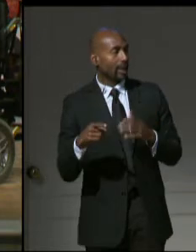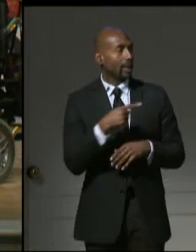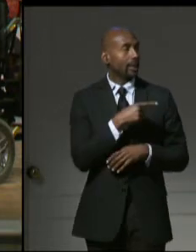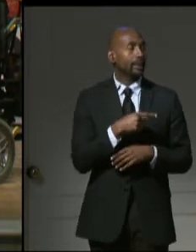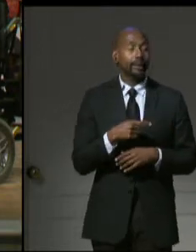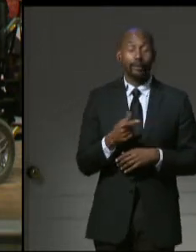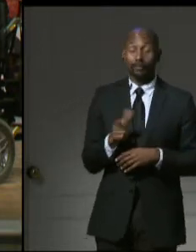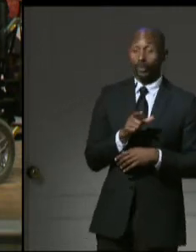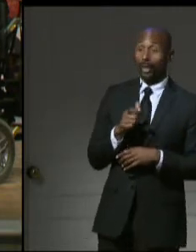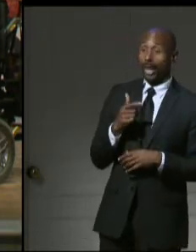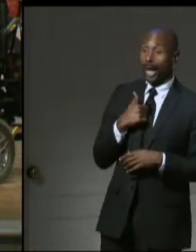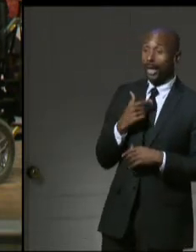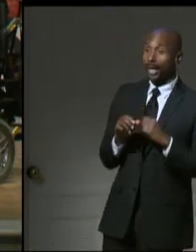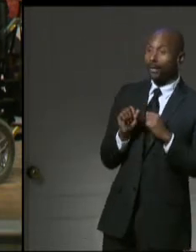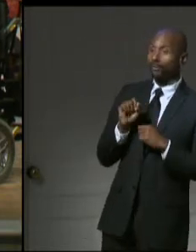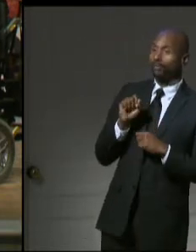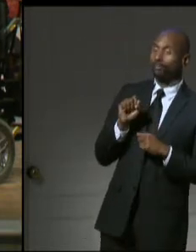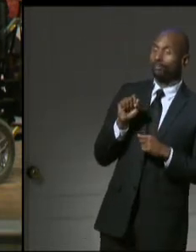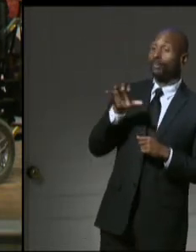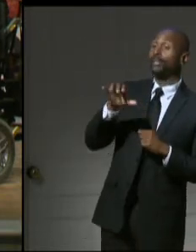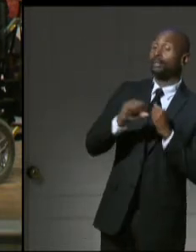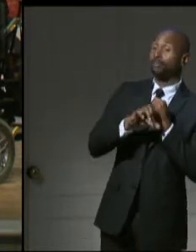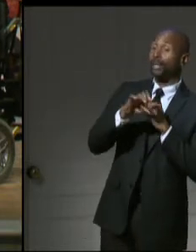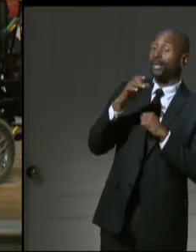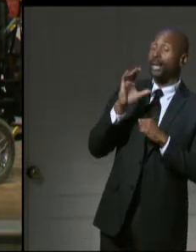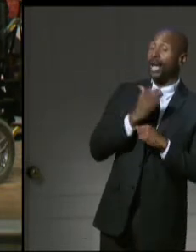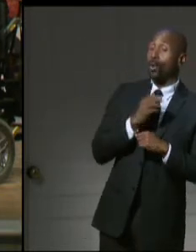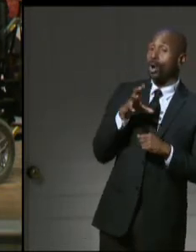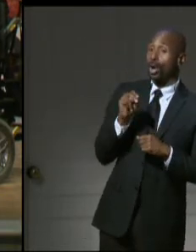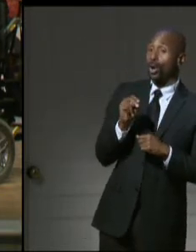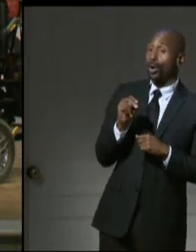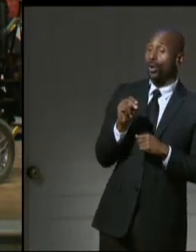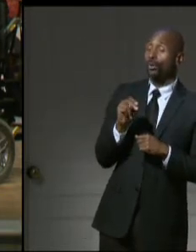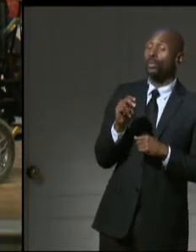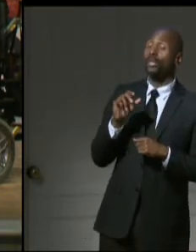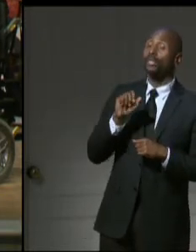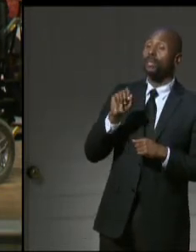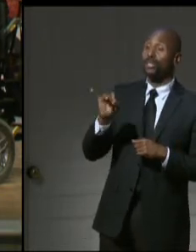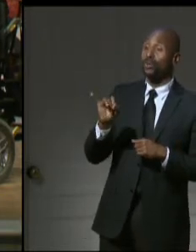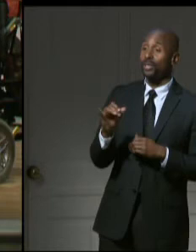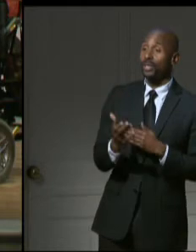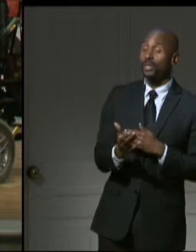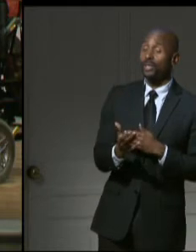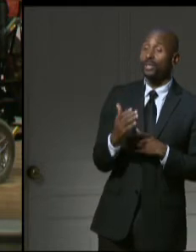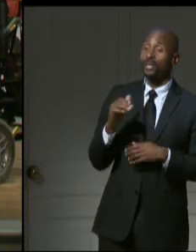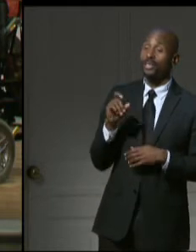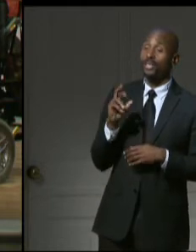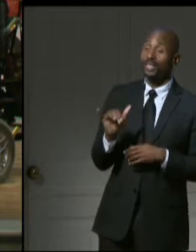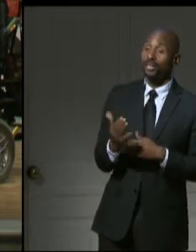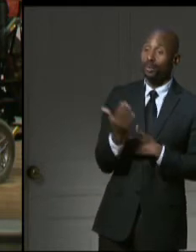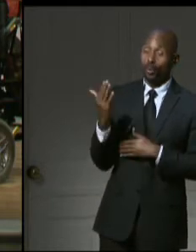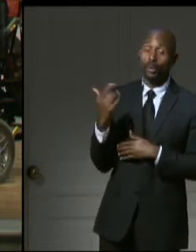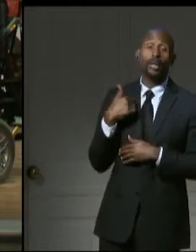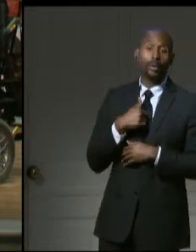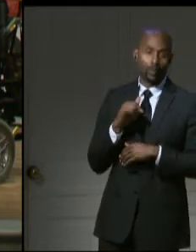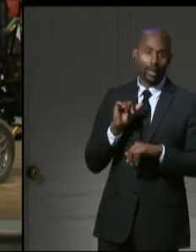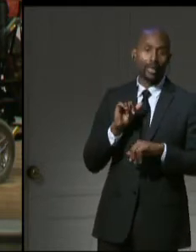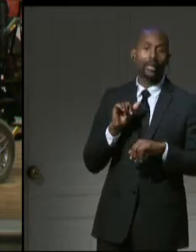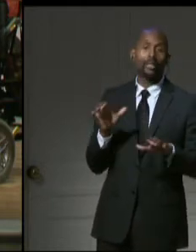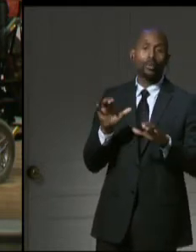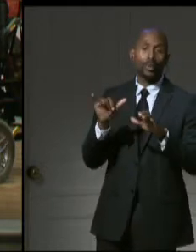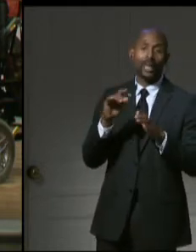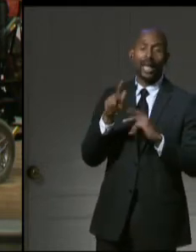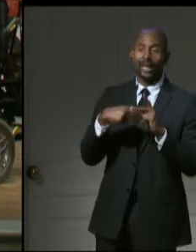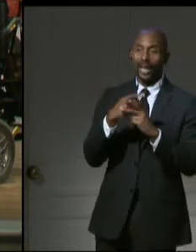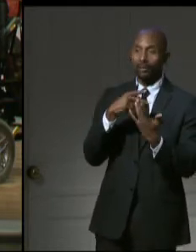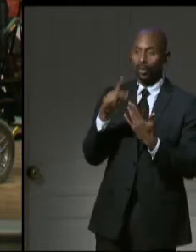pitch for our own Smithsonian Morning at the Museum program, if you're not aware of it, that we are doing that type of programming